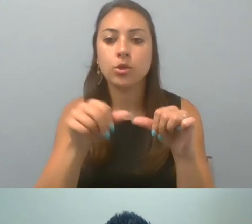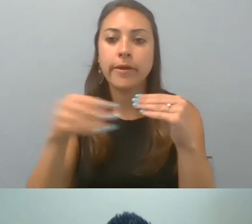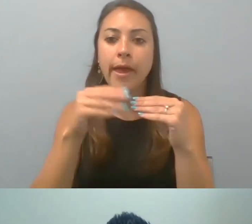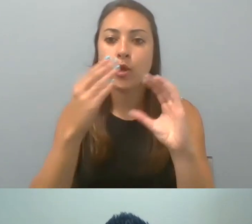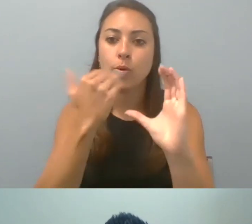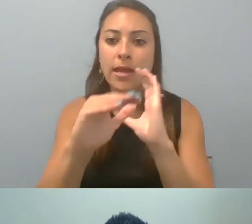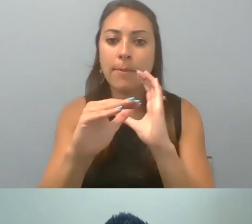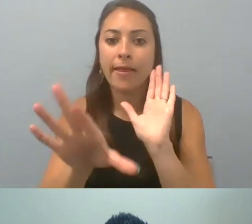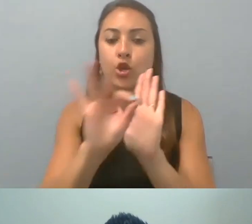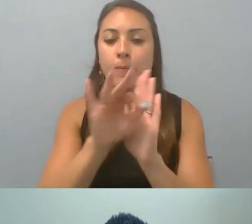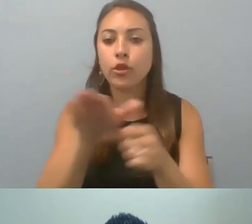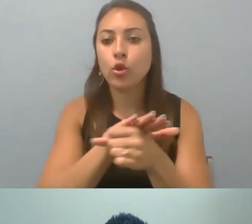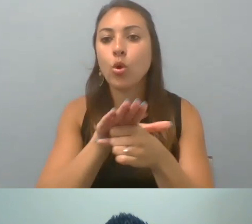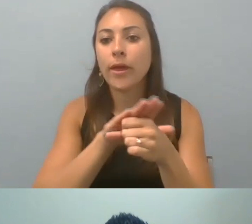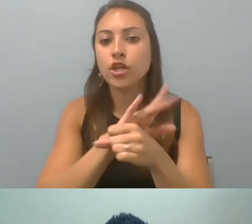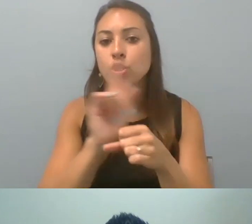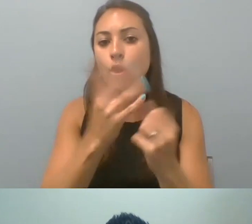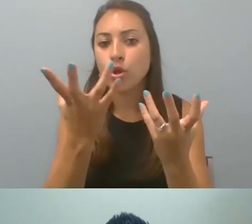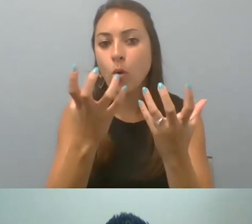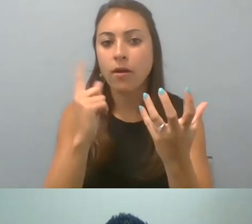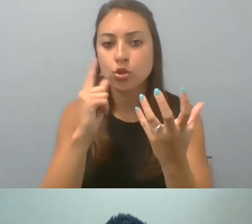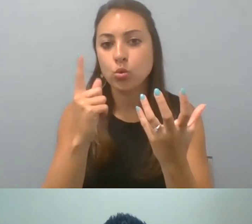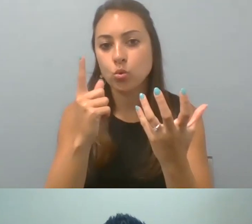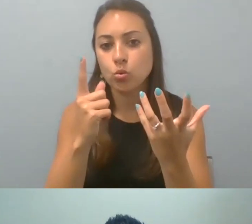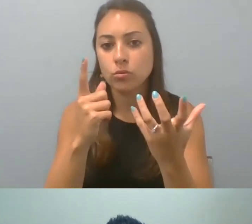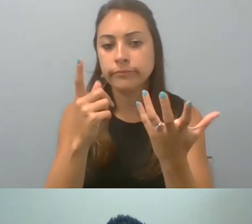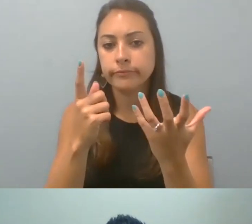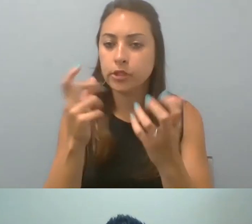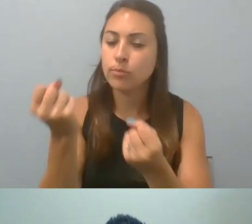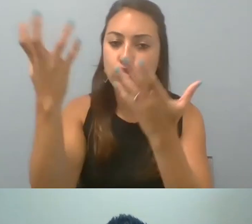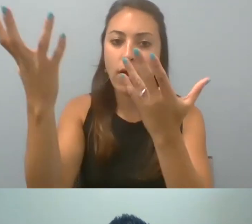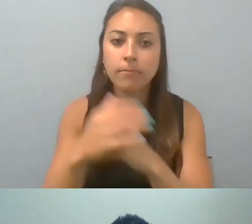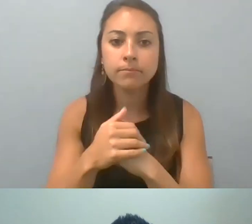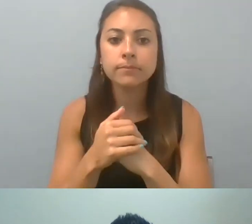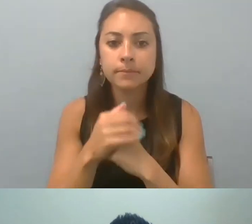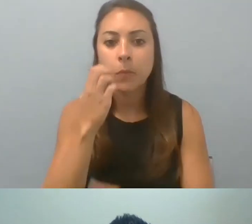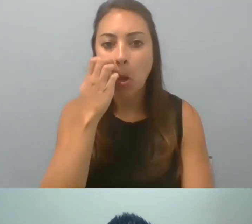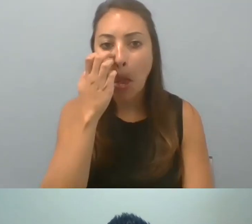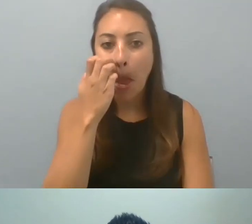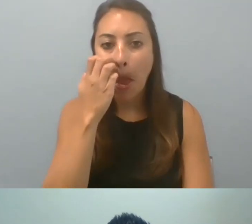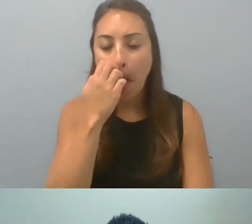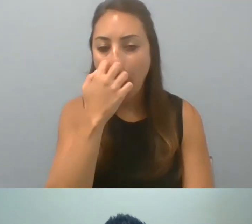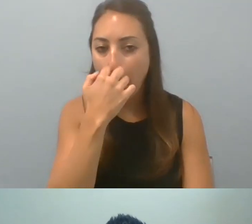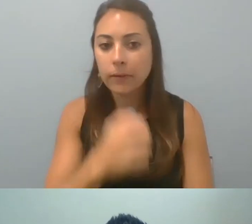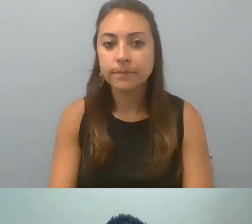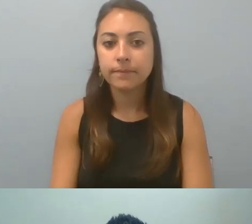you select the locations where you want to subscribe to, and yep, it's as simple as that.